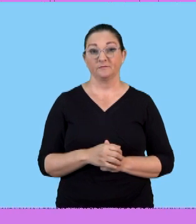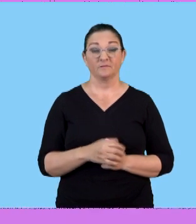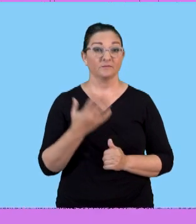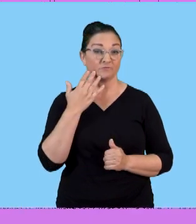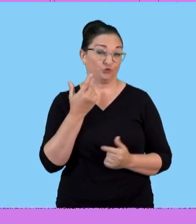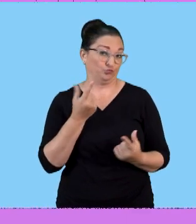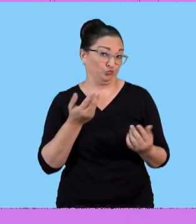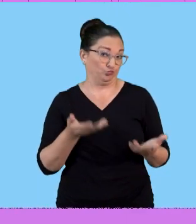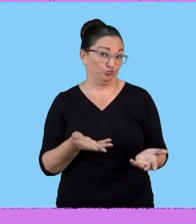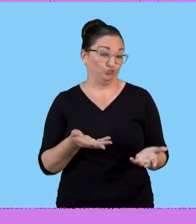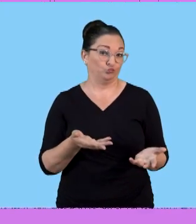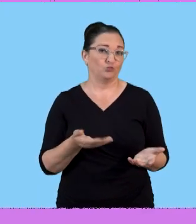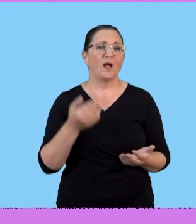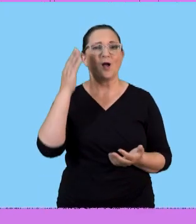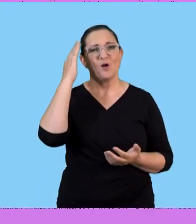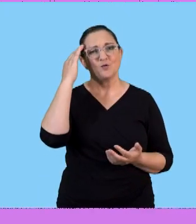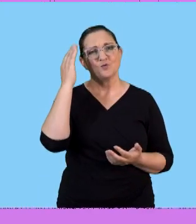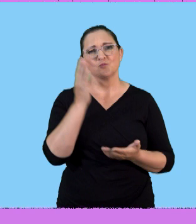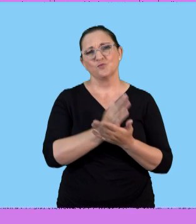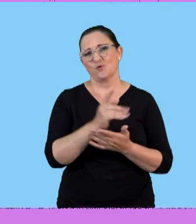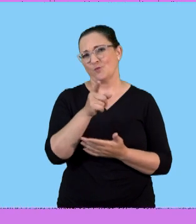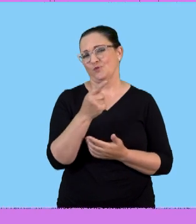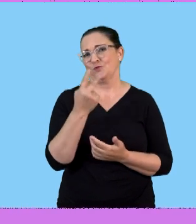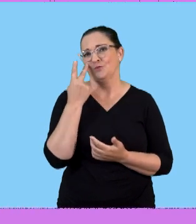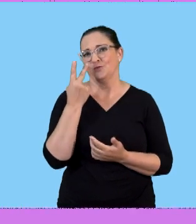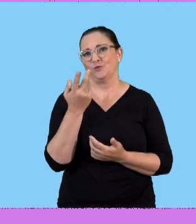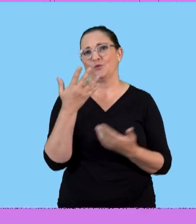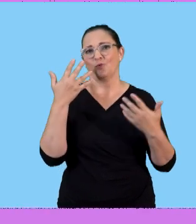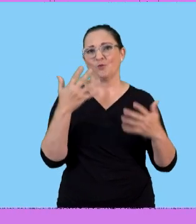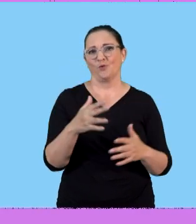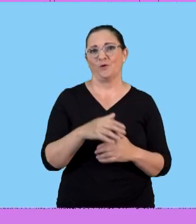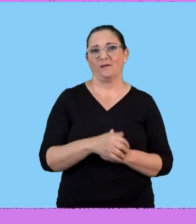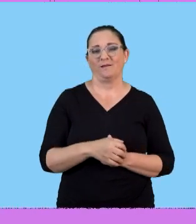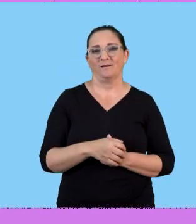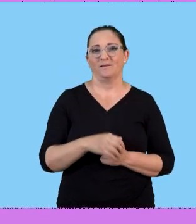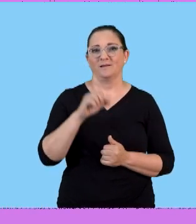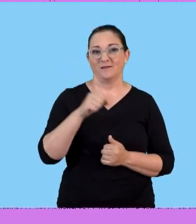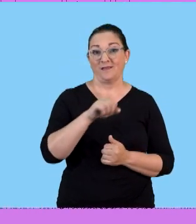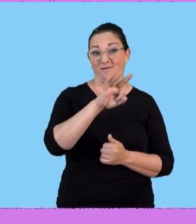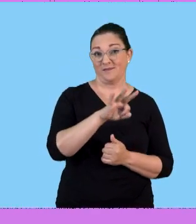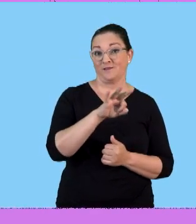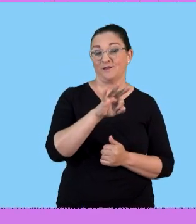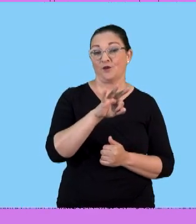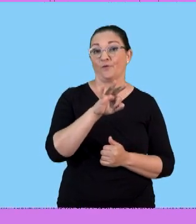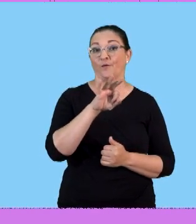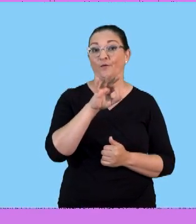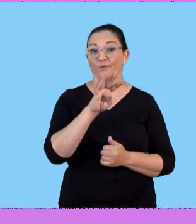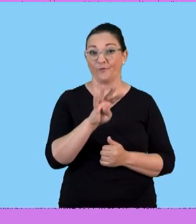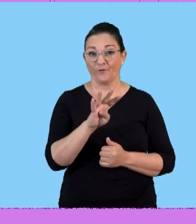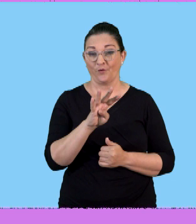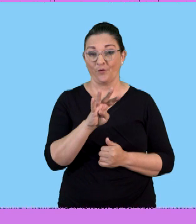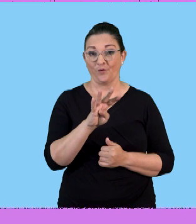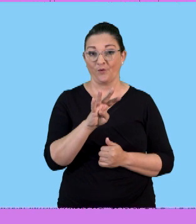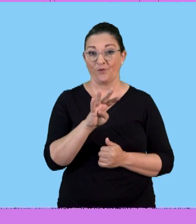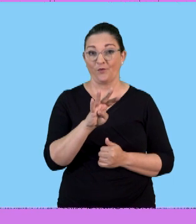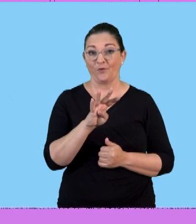Right, so when I do this, and I know some of you will already see it's the 340 million, so therefore 34 multiplied by